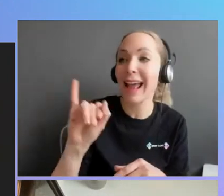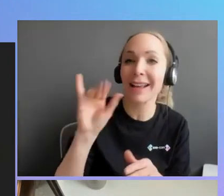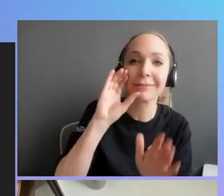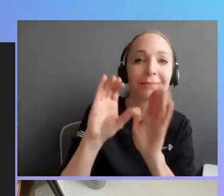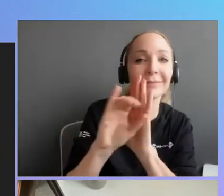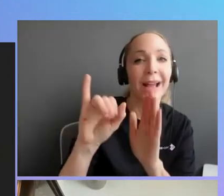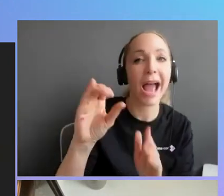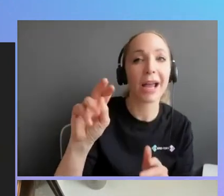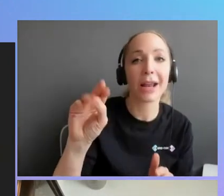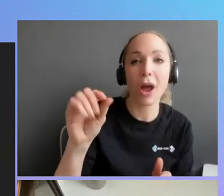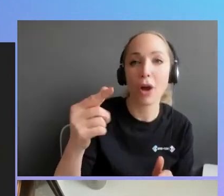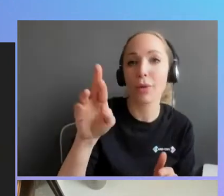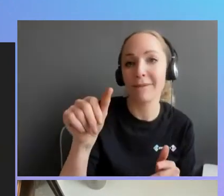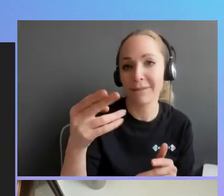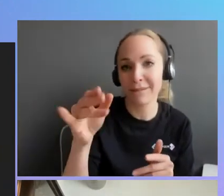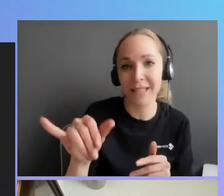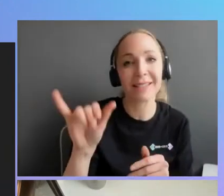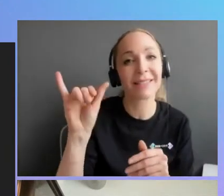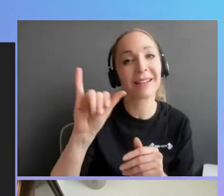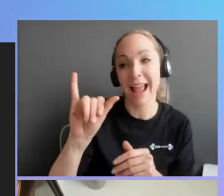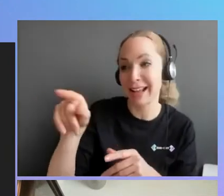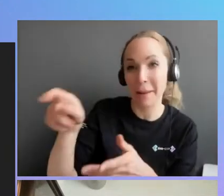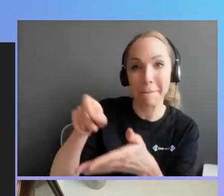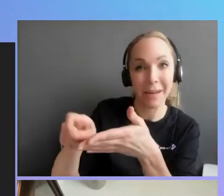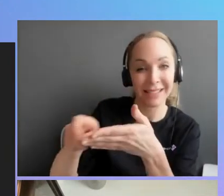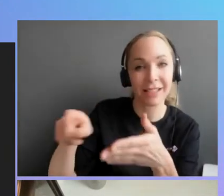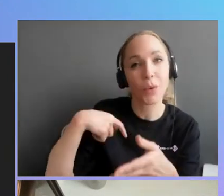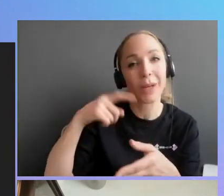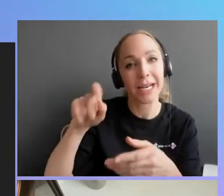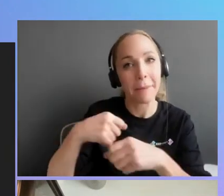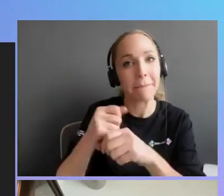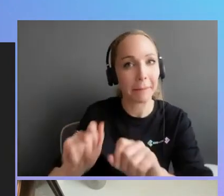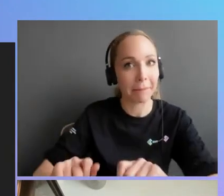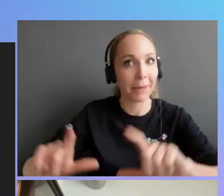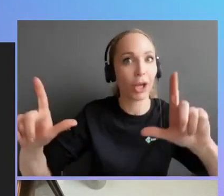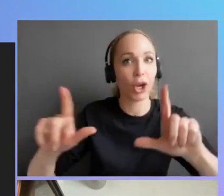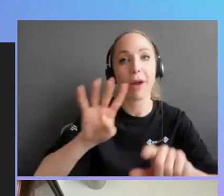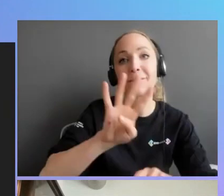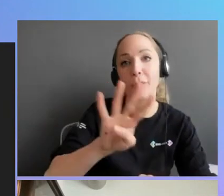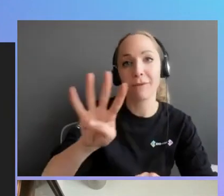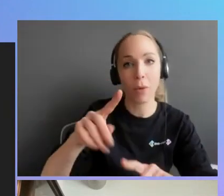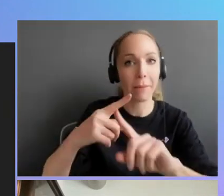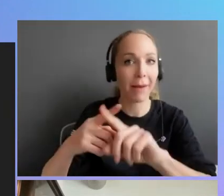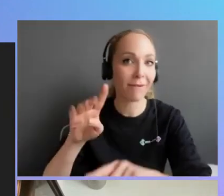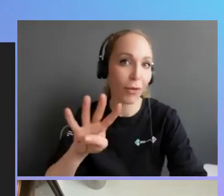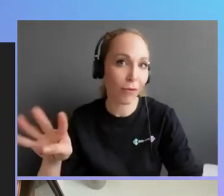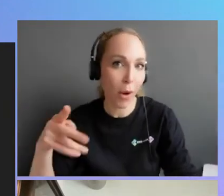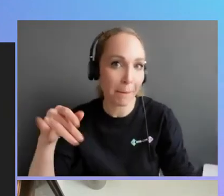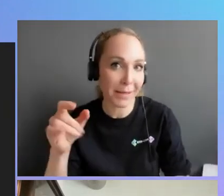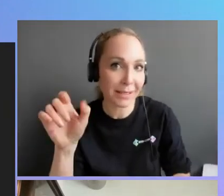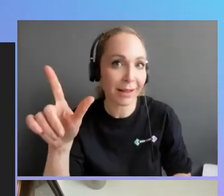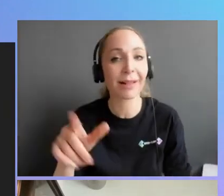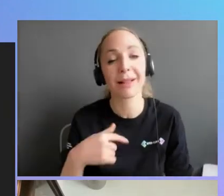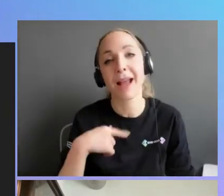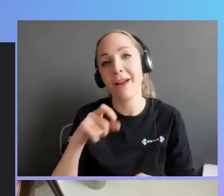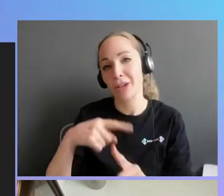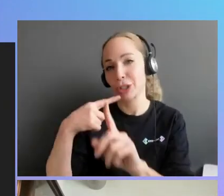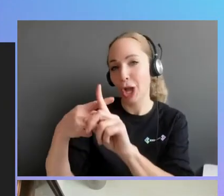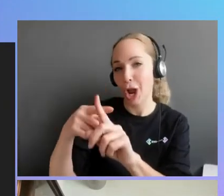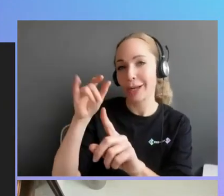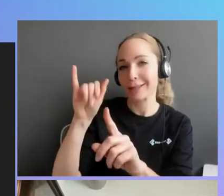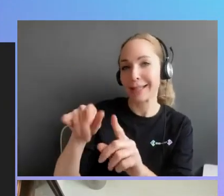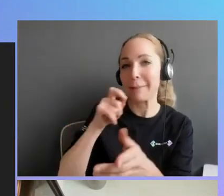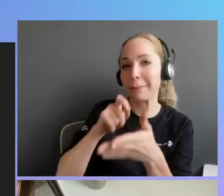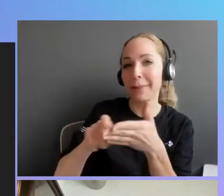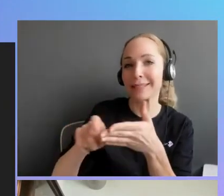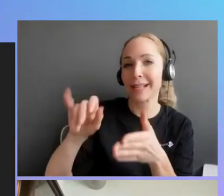make bigger. Remember, 44 by 44 pixels. So what I can do is target that pencil icon button, and I'm